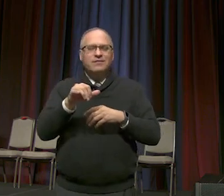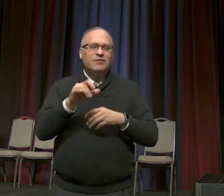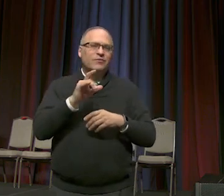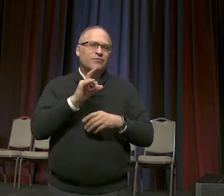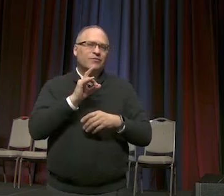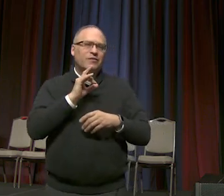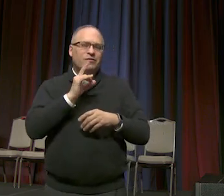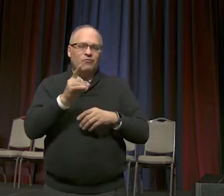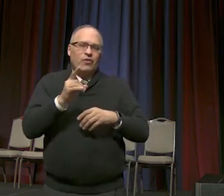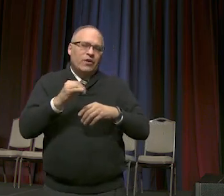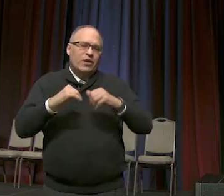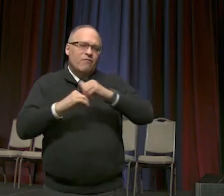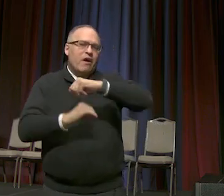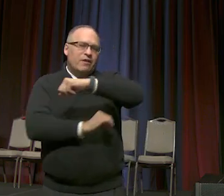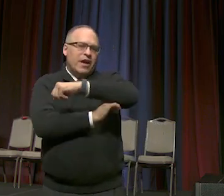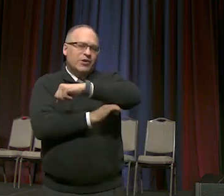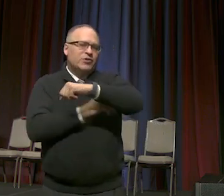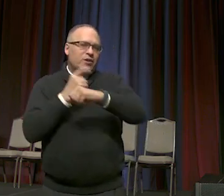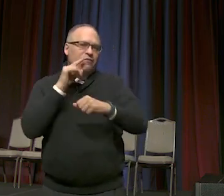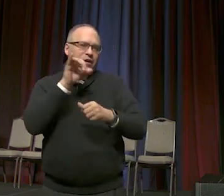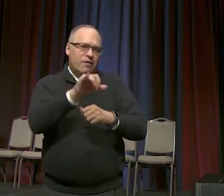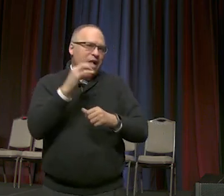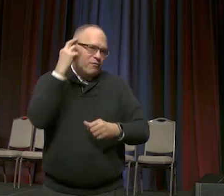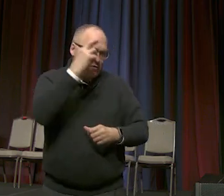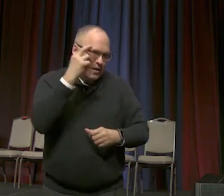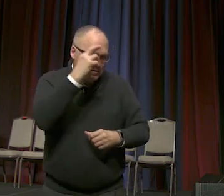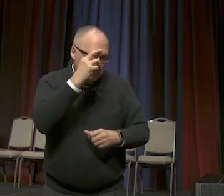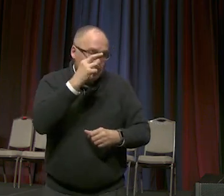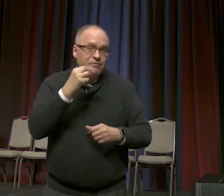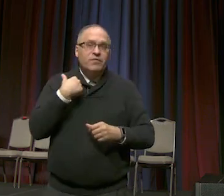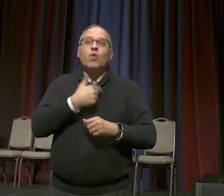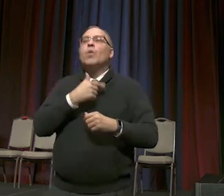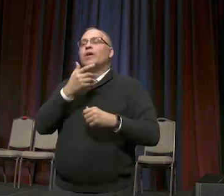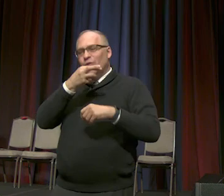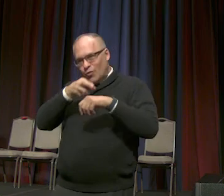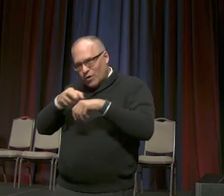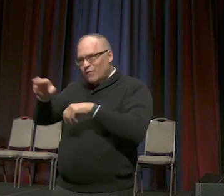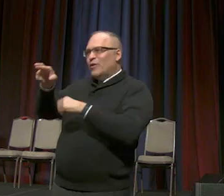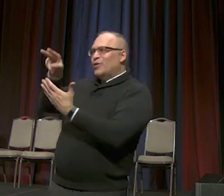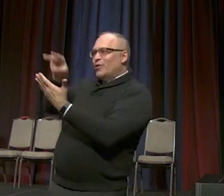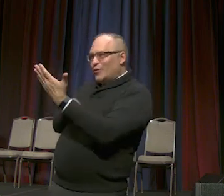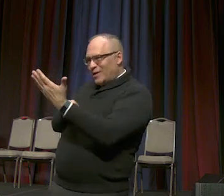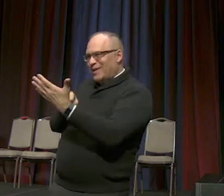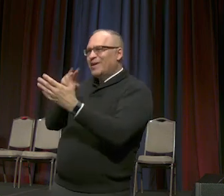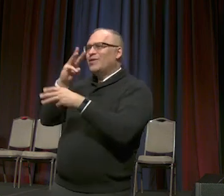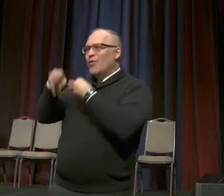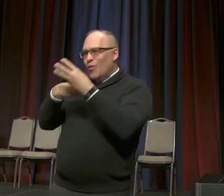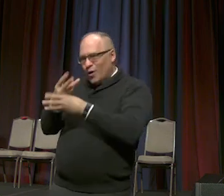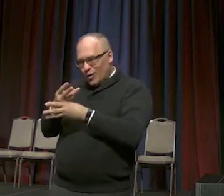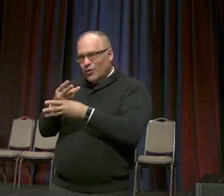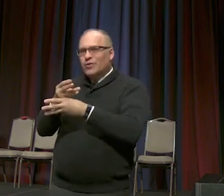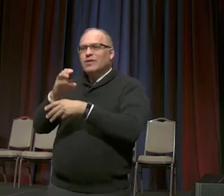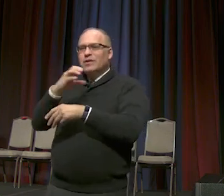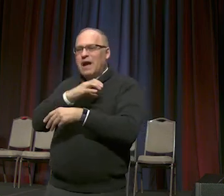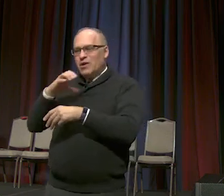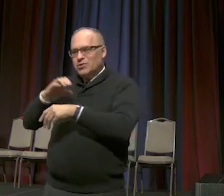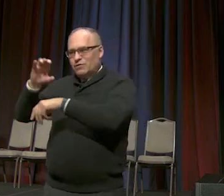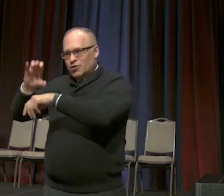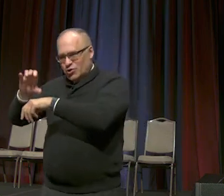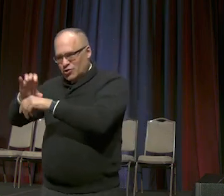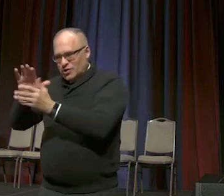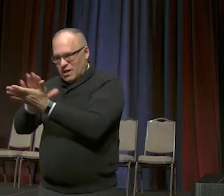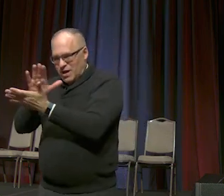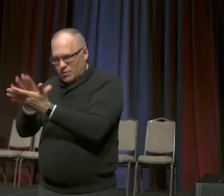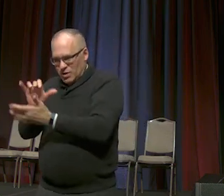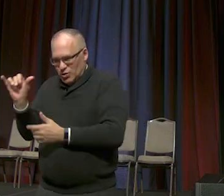we give that justification. We do refer to the World Council of Churches document extensively, and that is definitely a